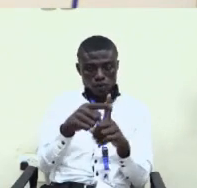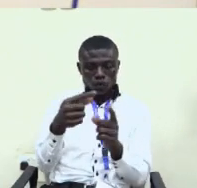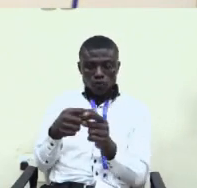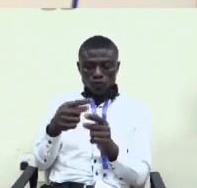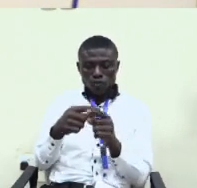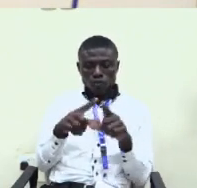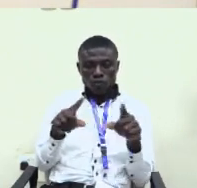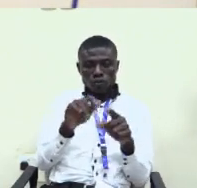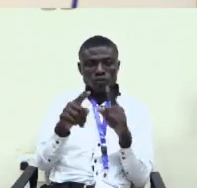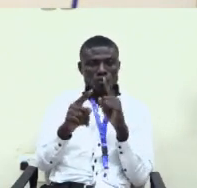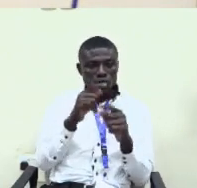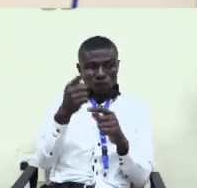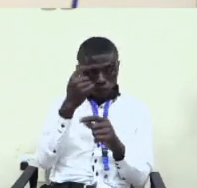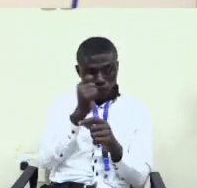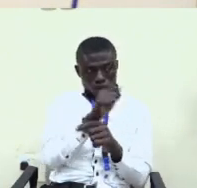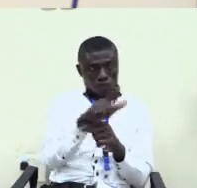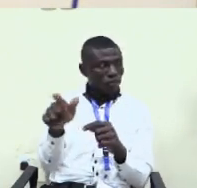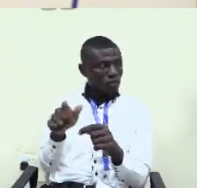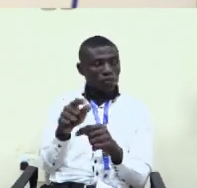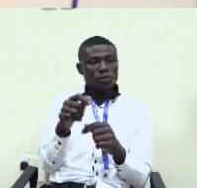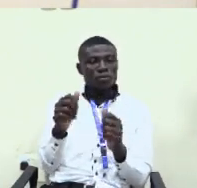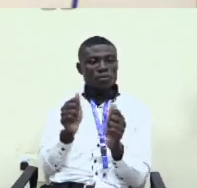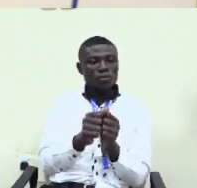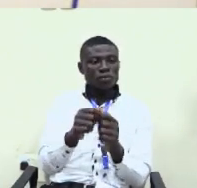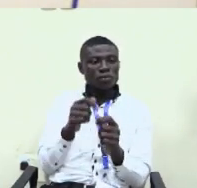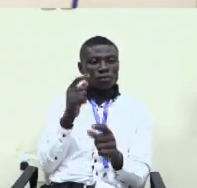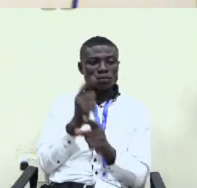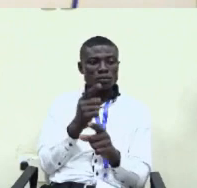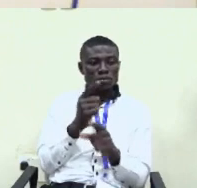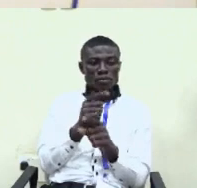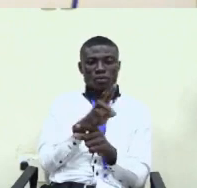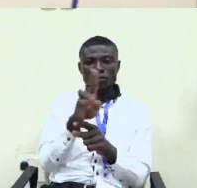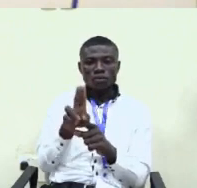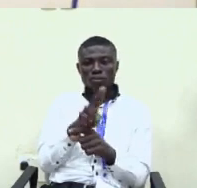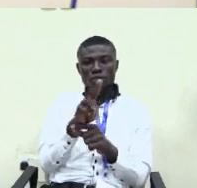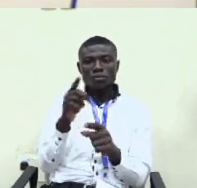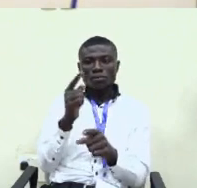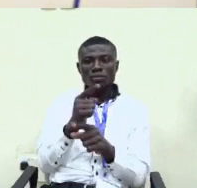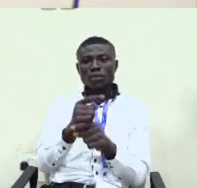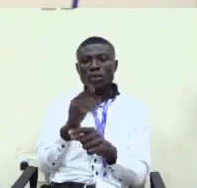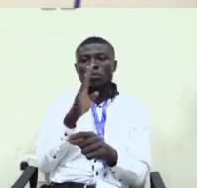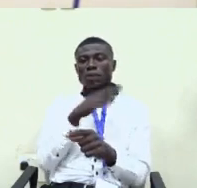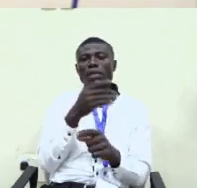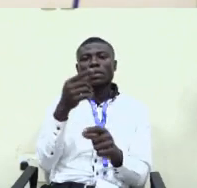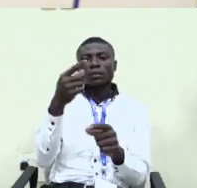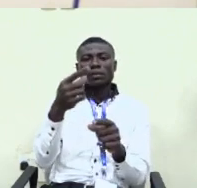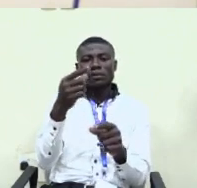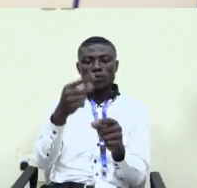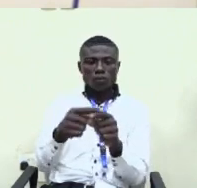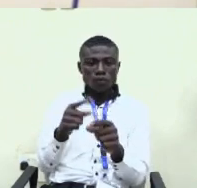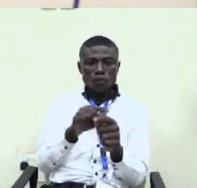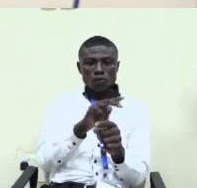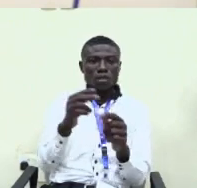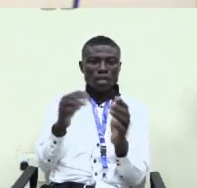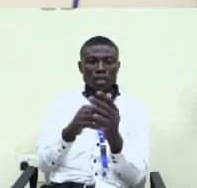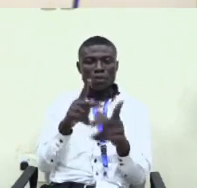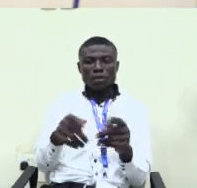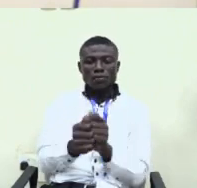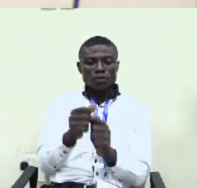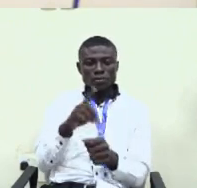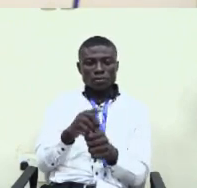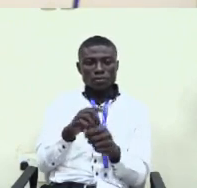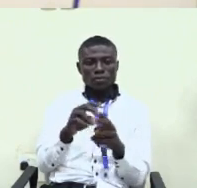or language, so to speak, for them, instead or in place of the derogatory names that they normally use for